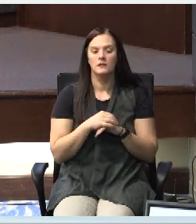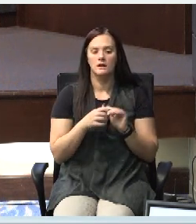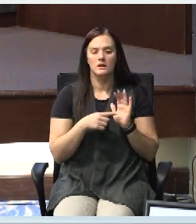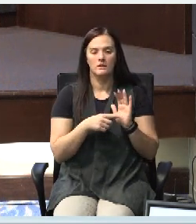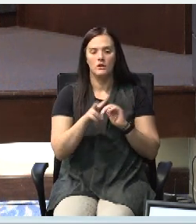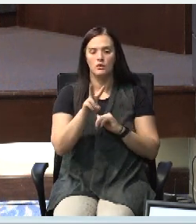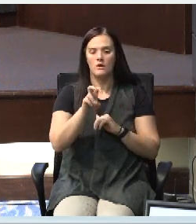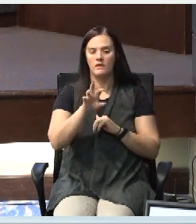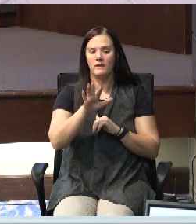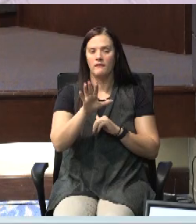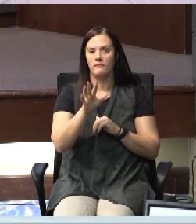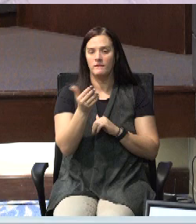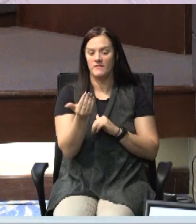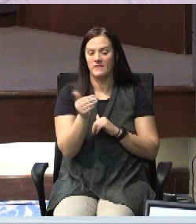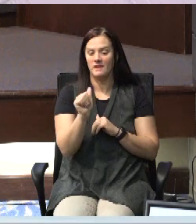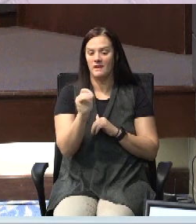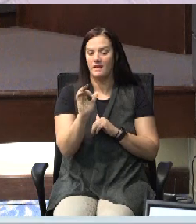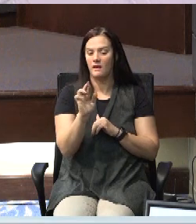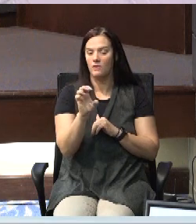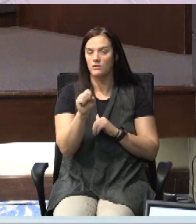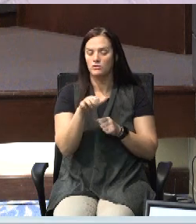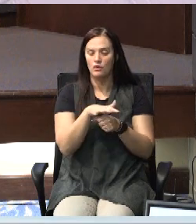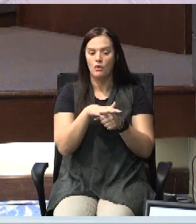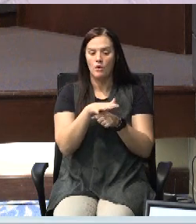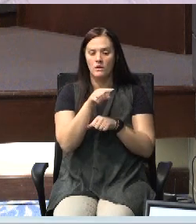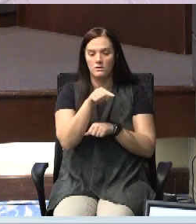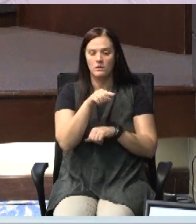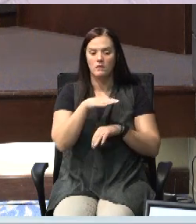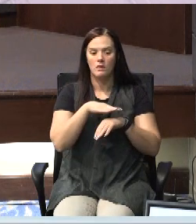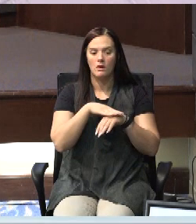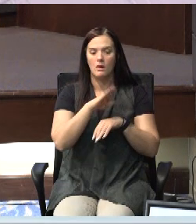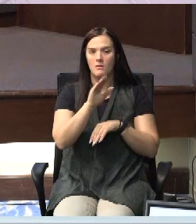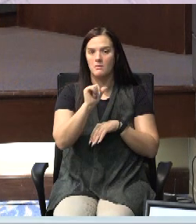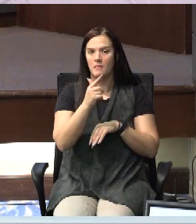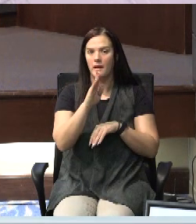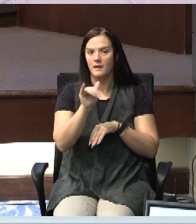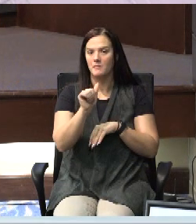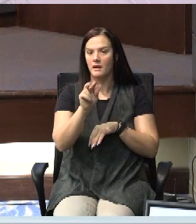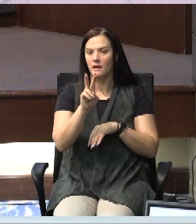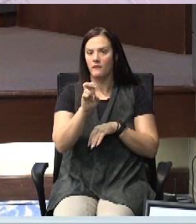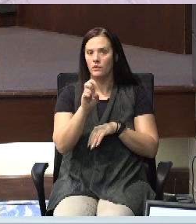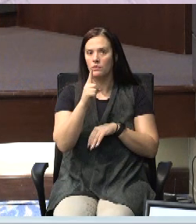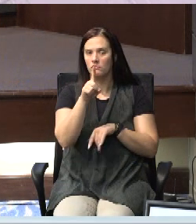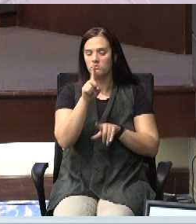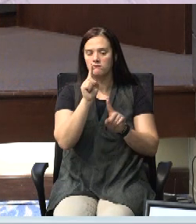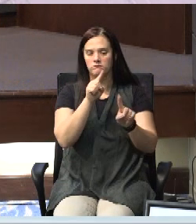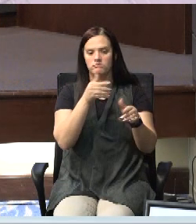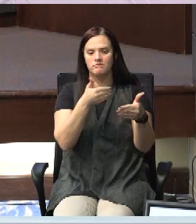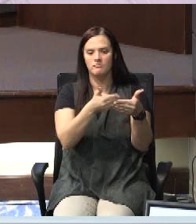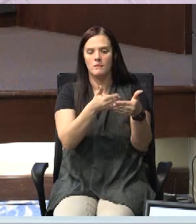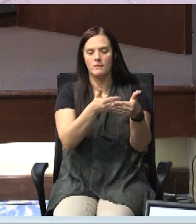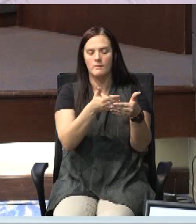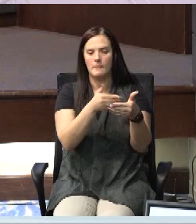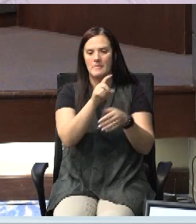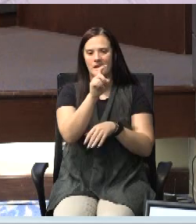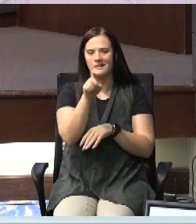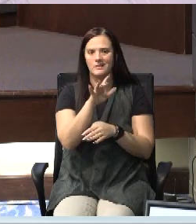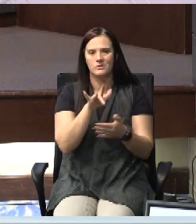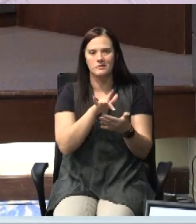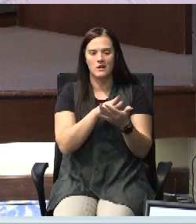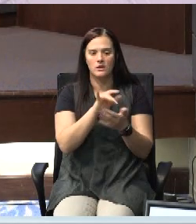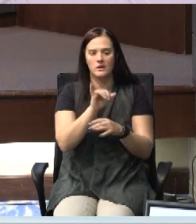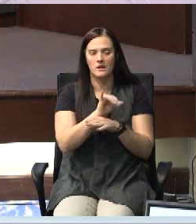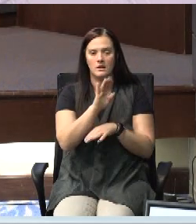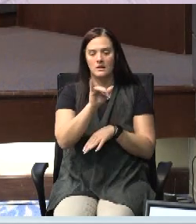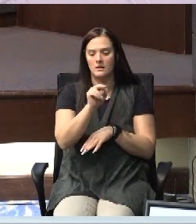of 215 acres located along Bagby Avenue out near the Texas Central